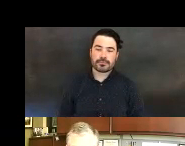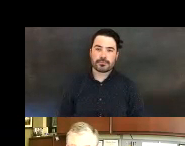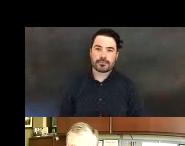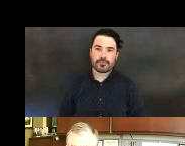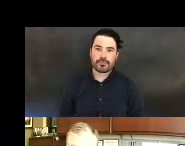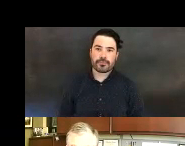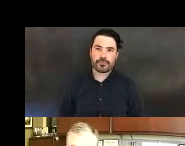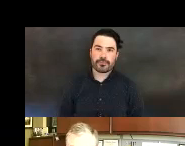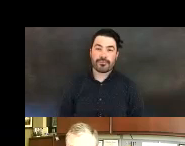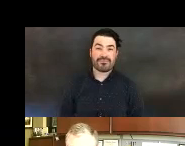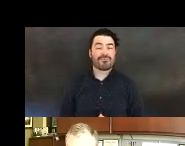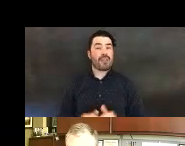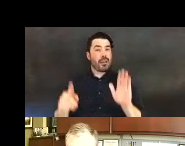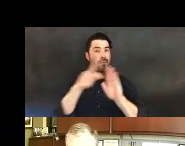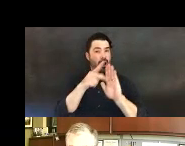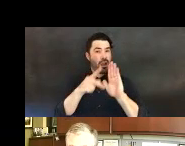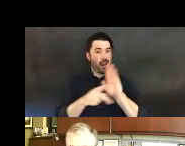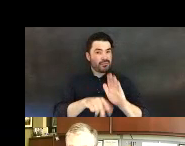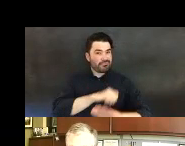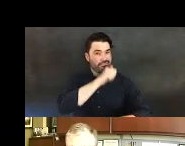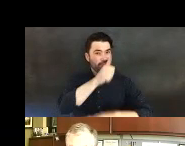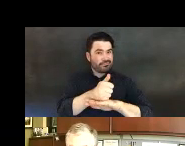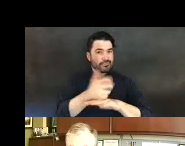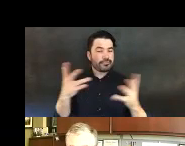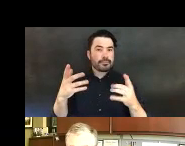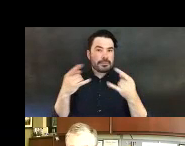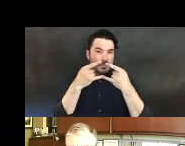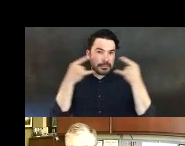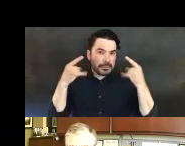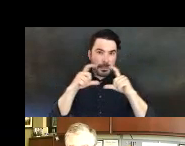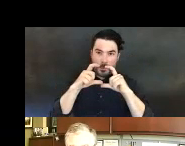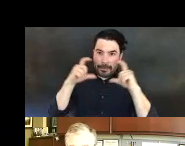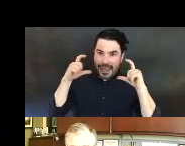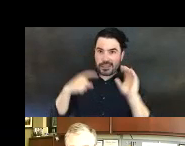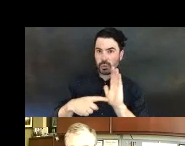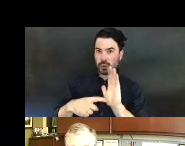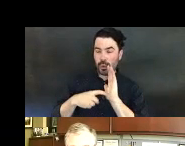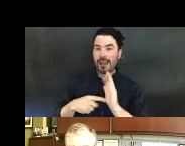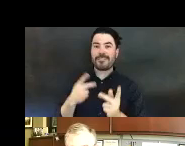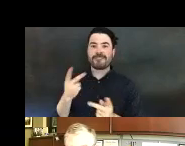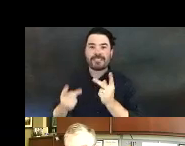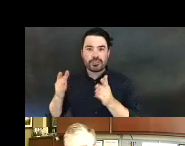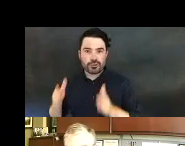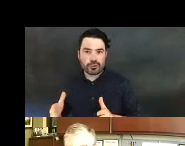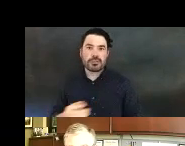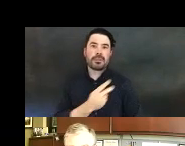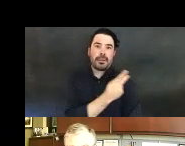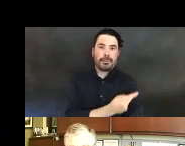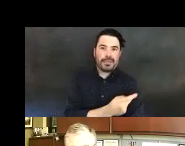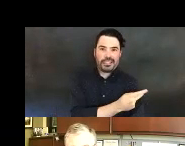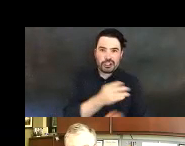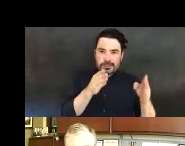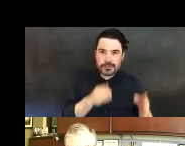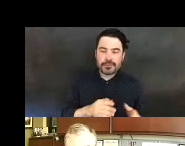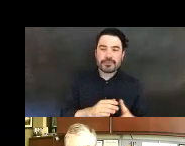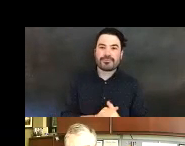We have a policy around mask requirements for visitors and patients, and we wanted to provide this update